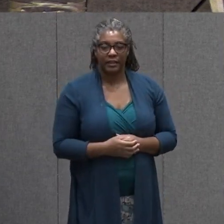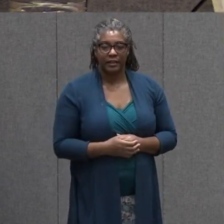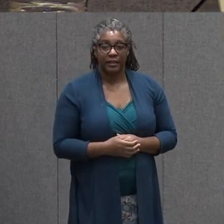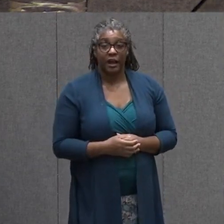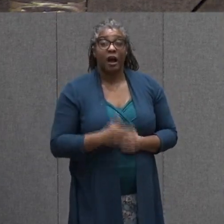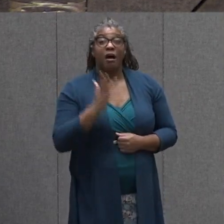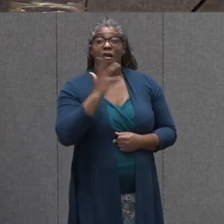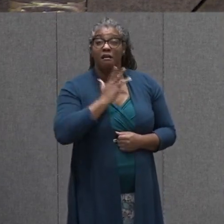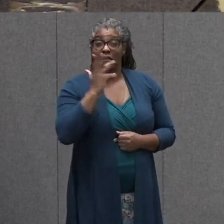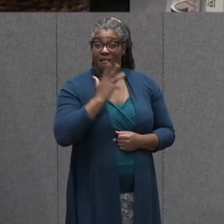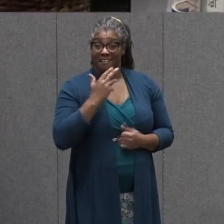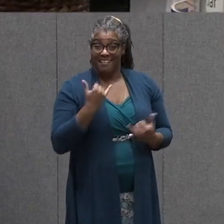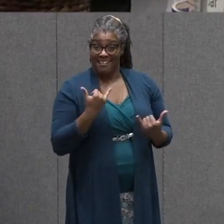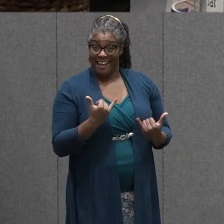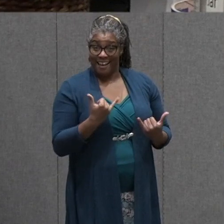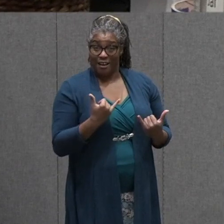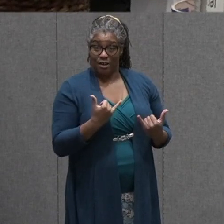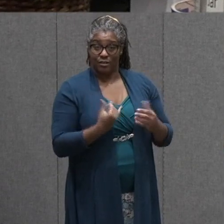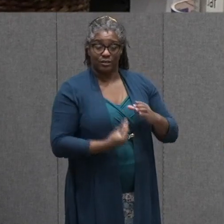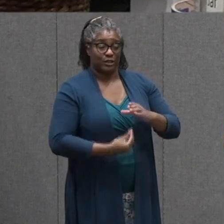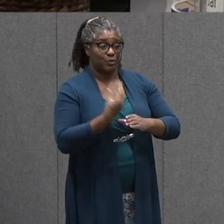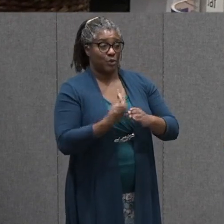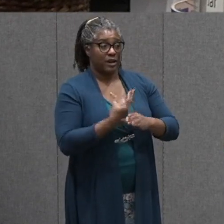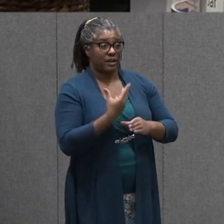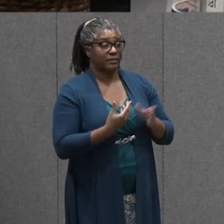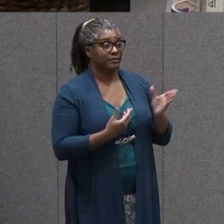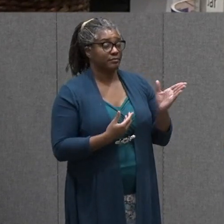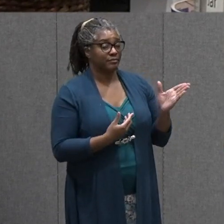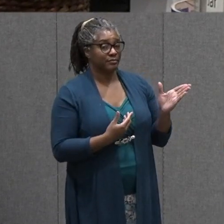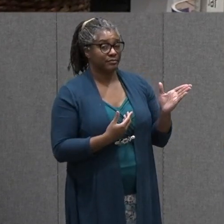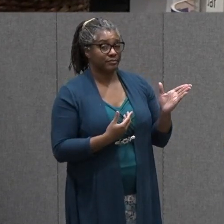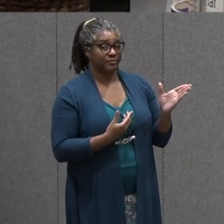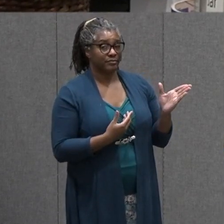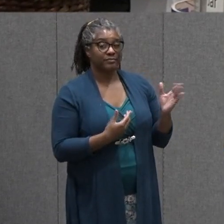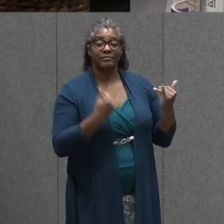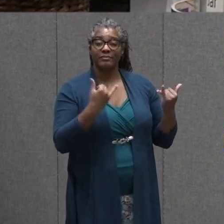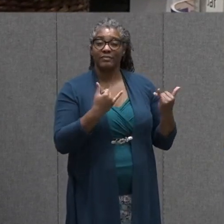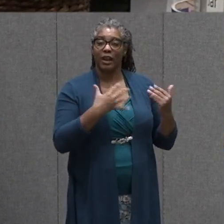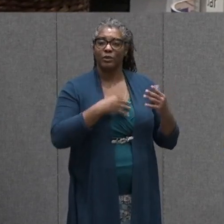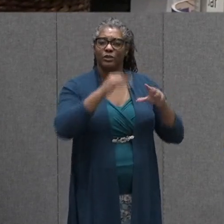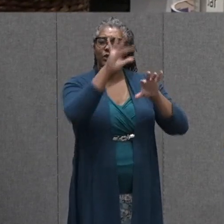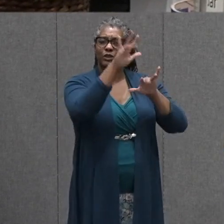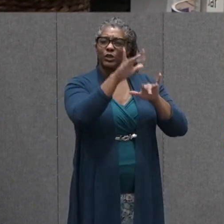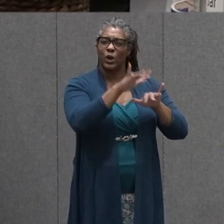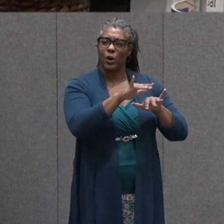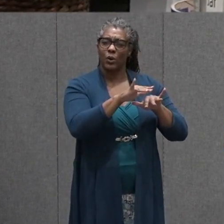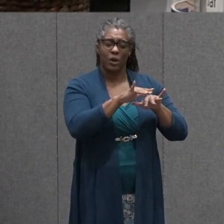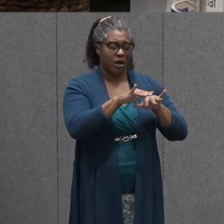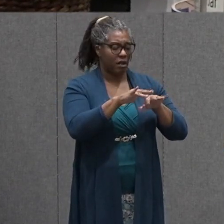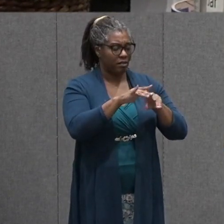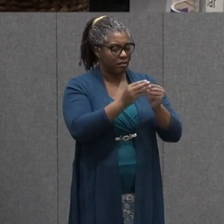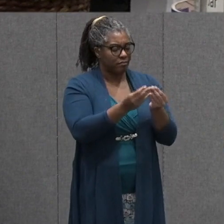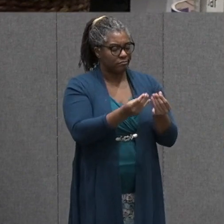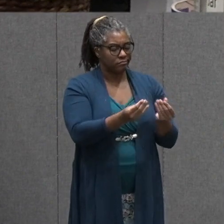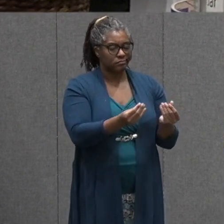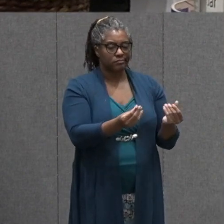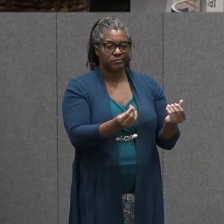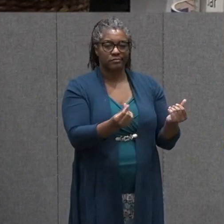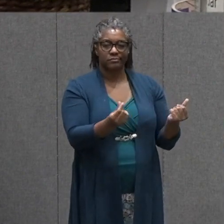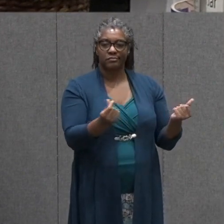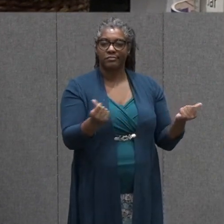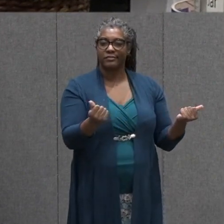seed only to starting the whole cycle over again. And that's germination. So that's our